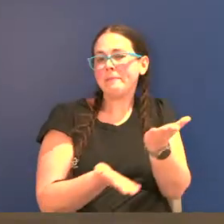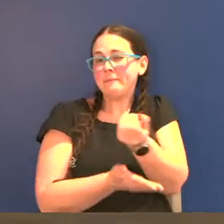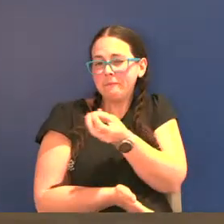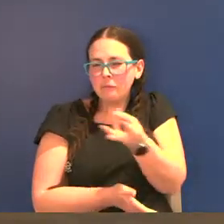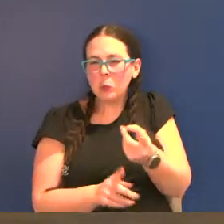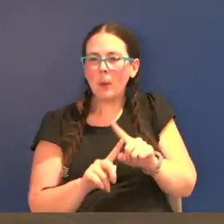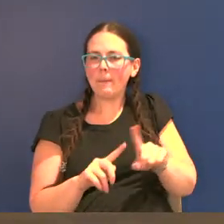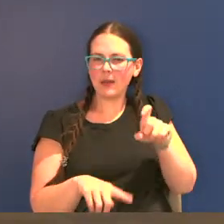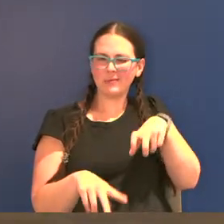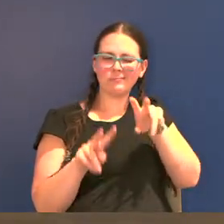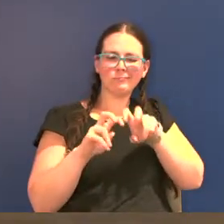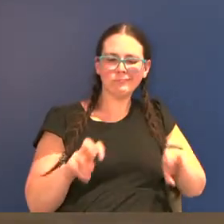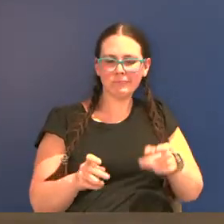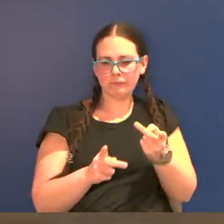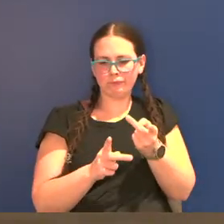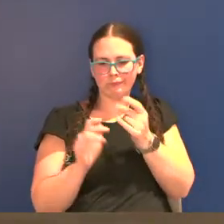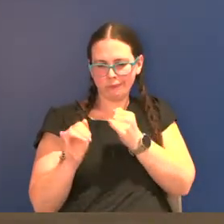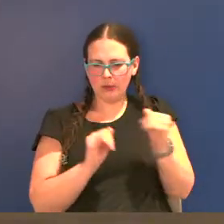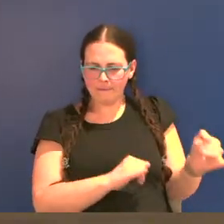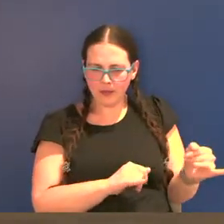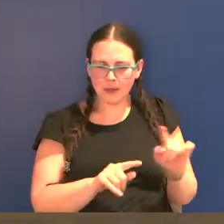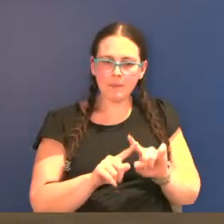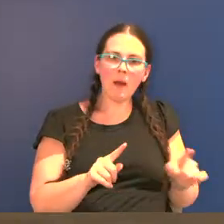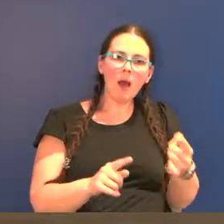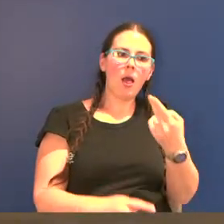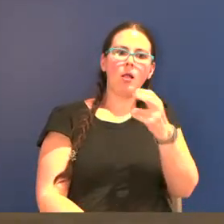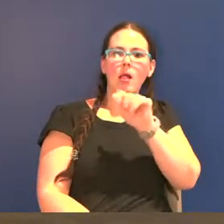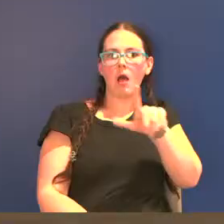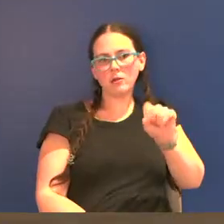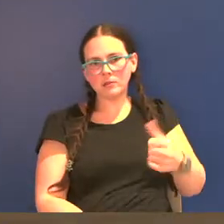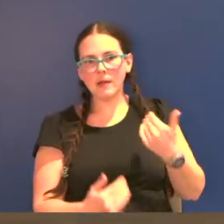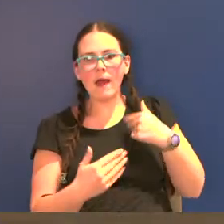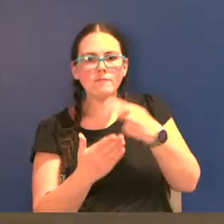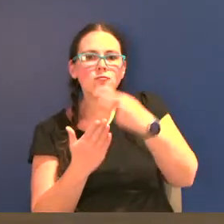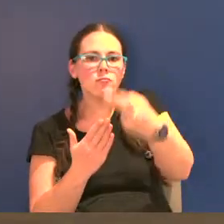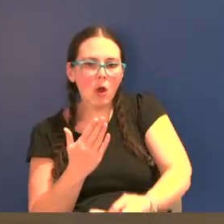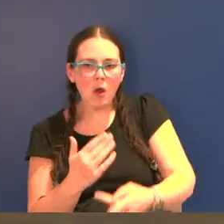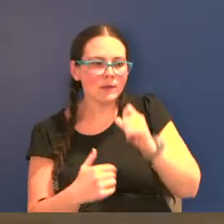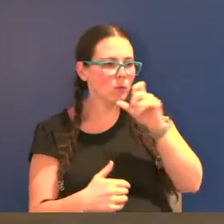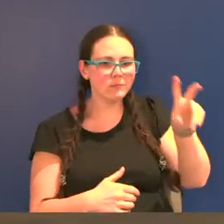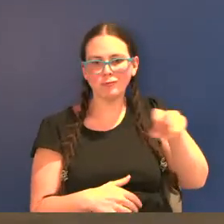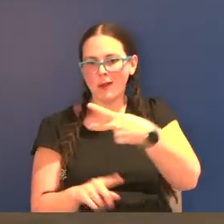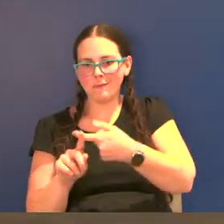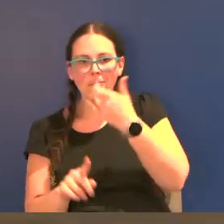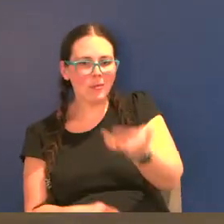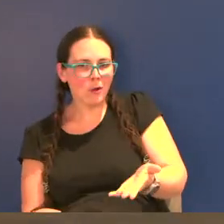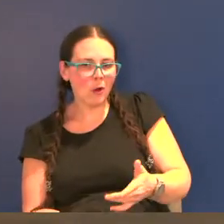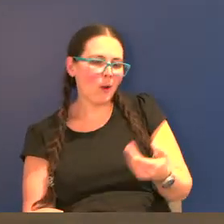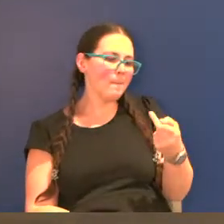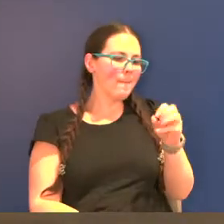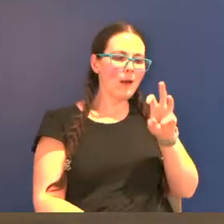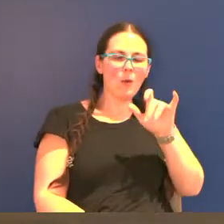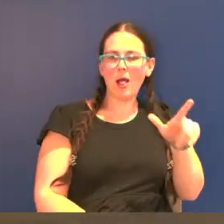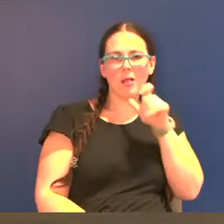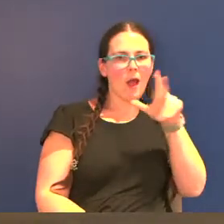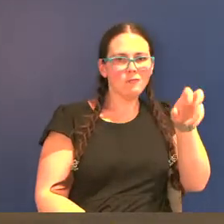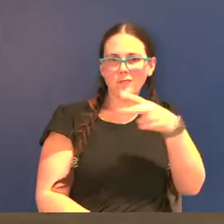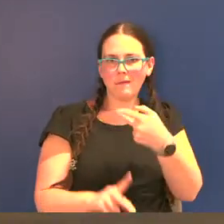there are programs at Halls, so that we wouldn't get kids from Halls. There are programs at Powell. We would not receive students from Powell Middle